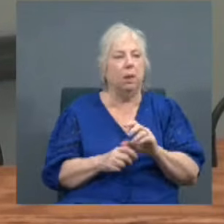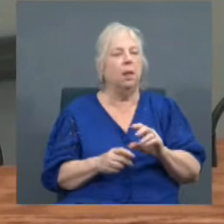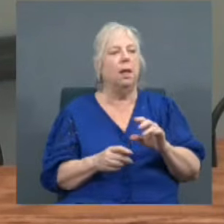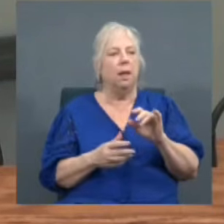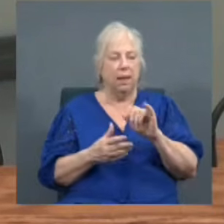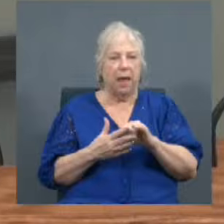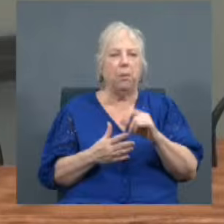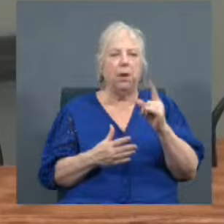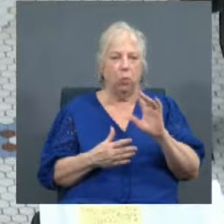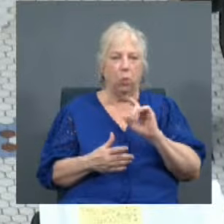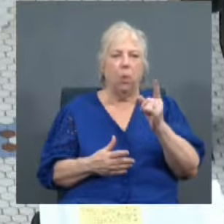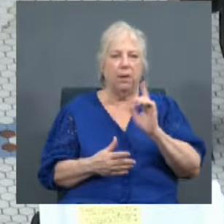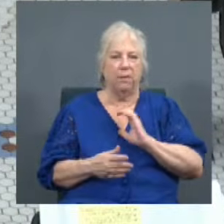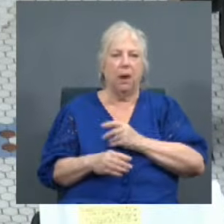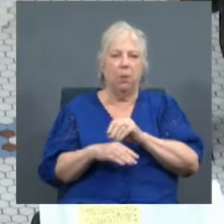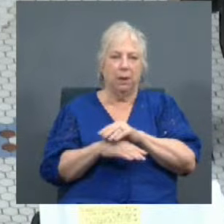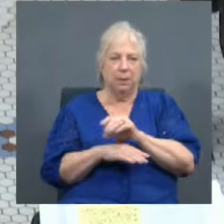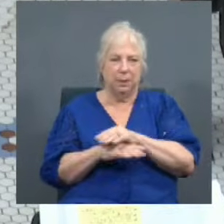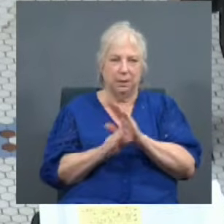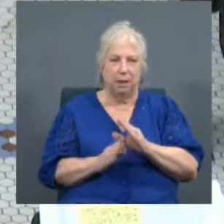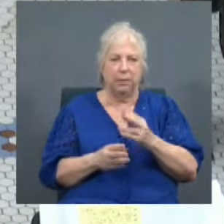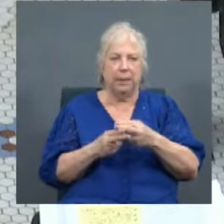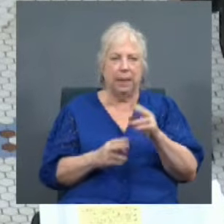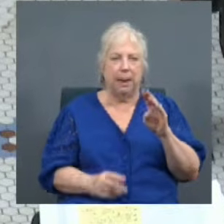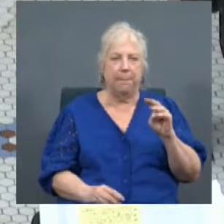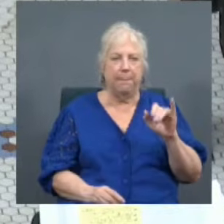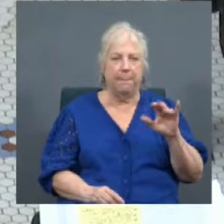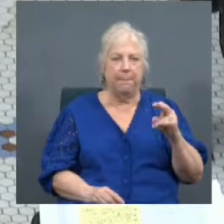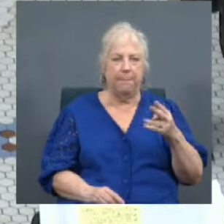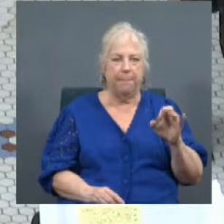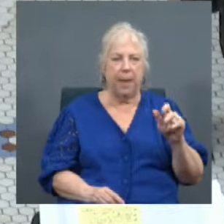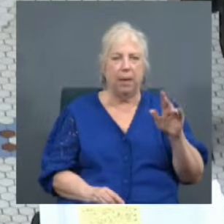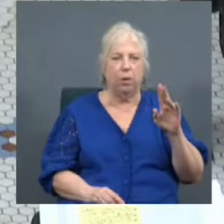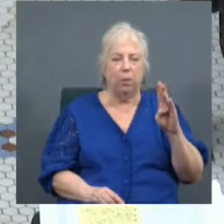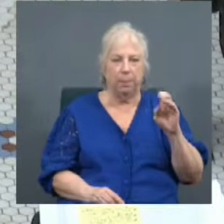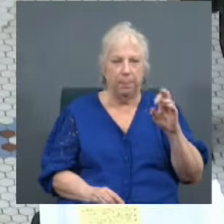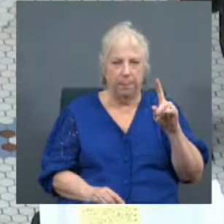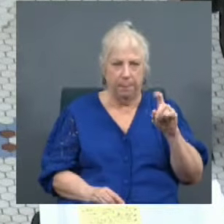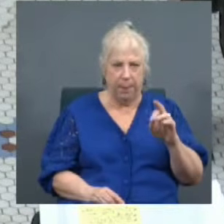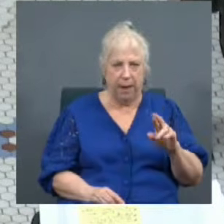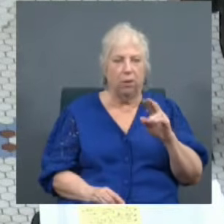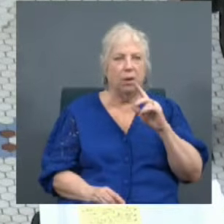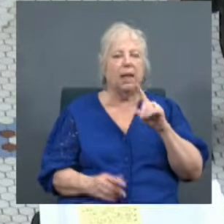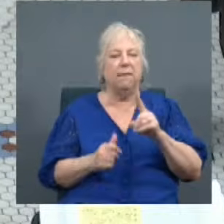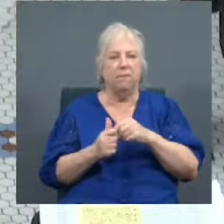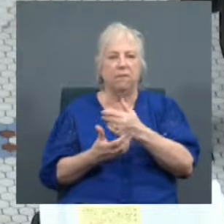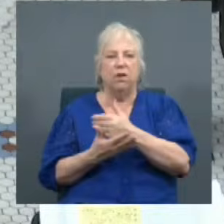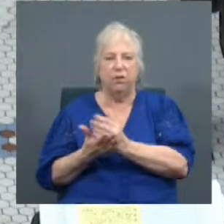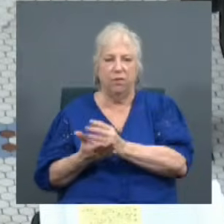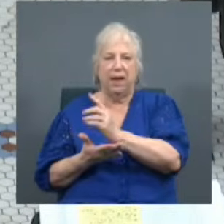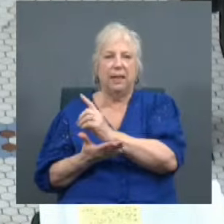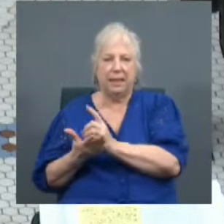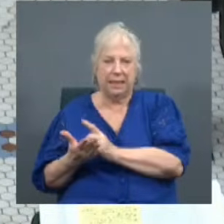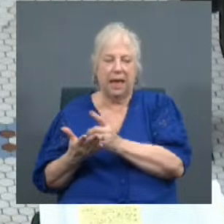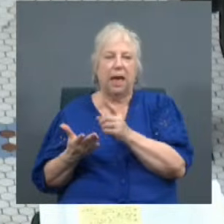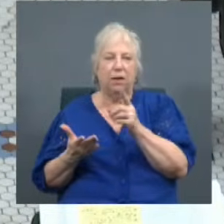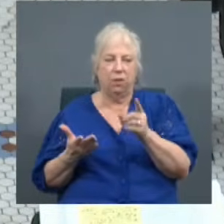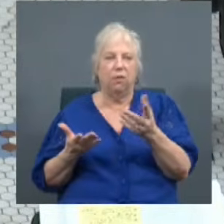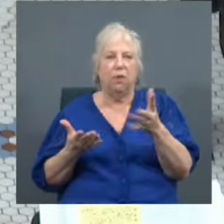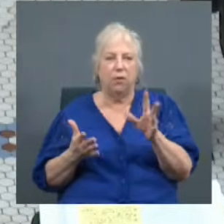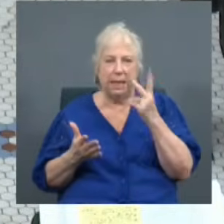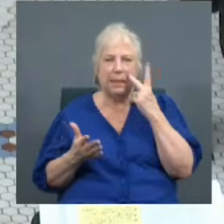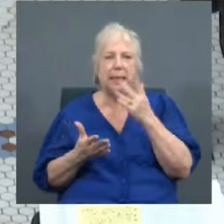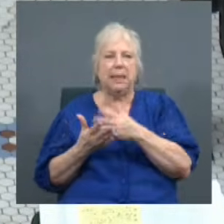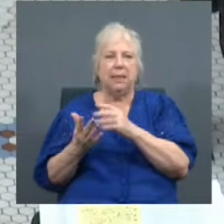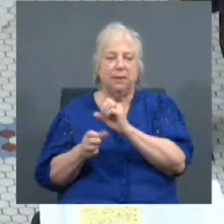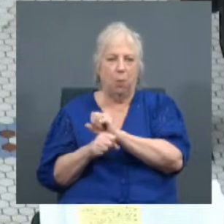of our consultants, Michael Baker. They did the design on the first phase, which you've seen some